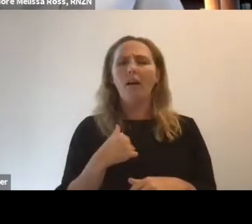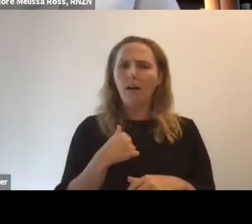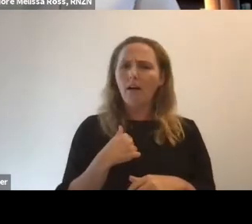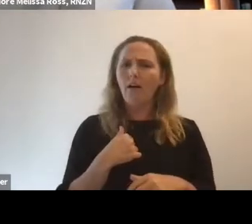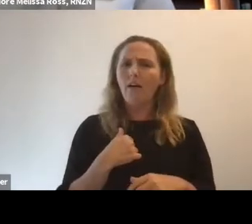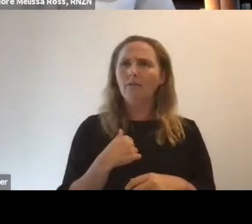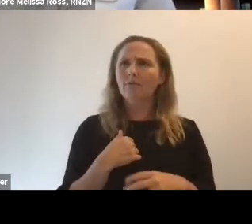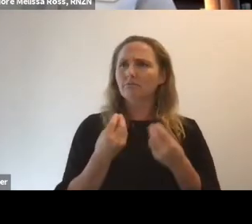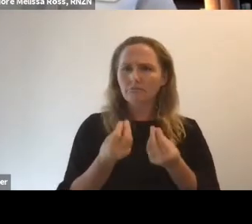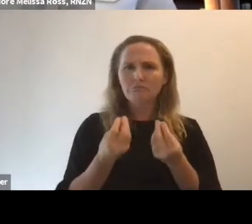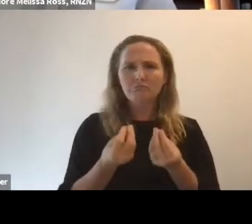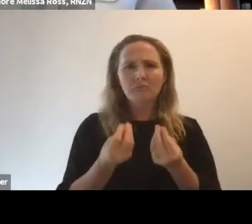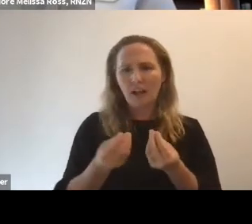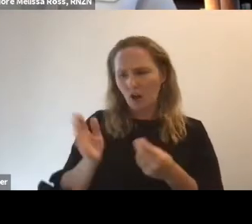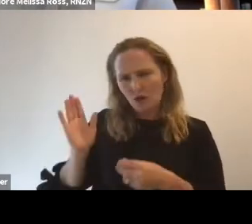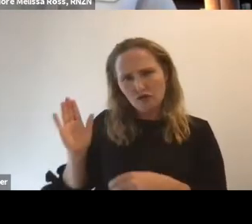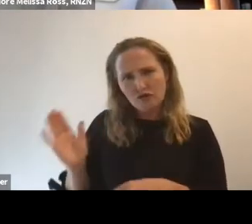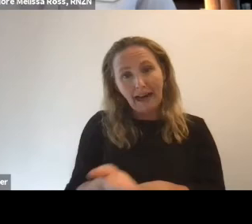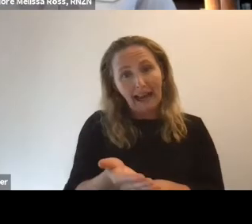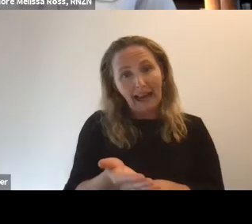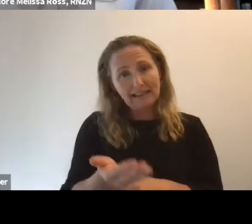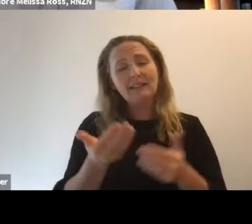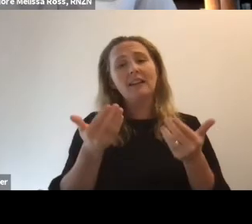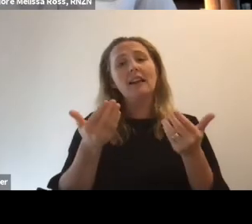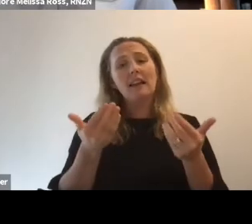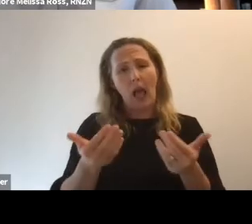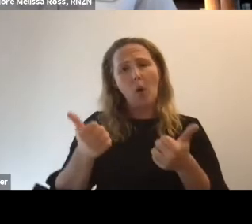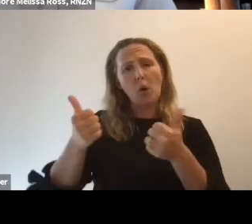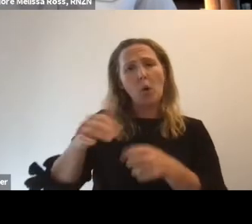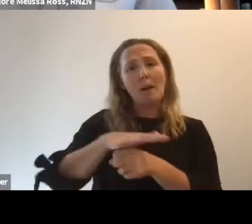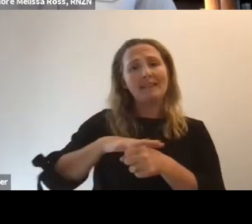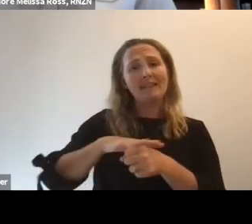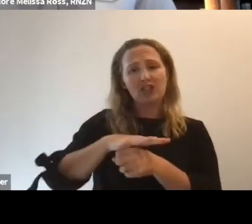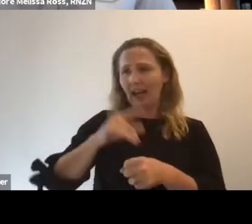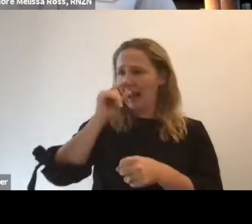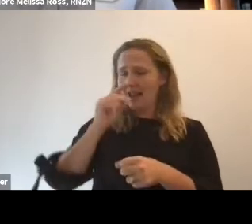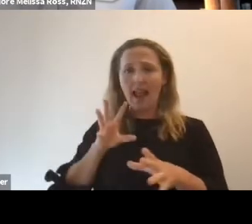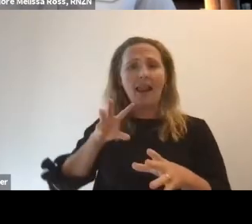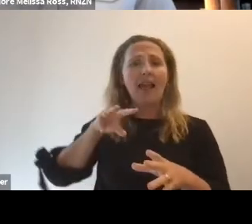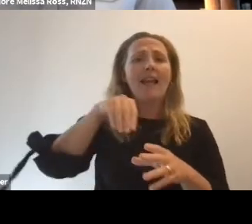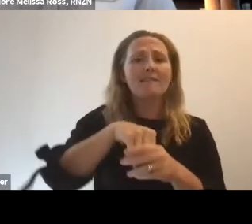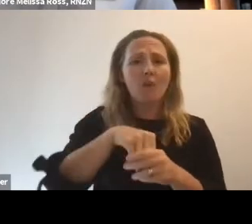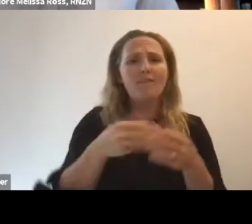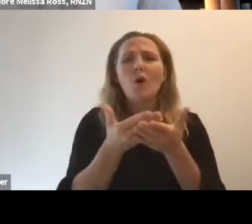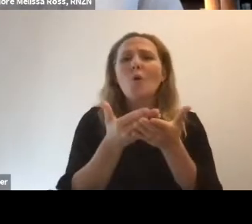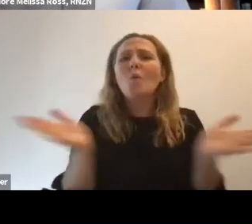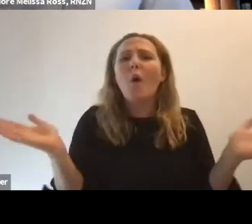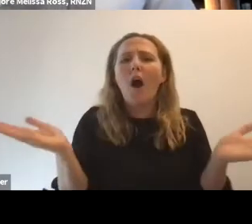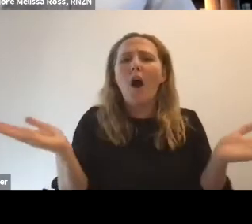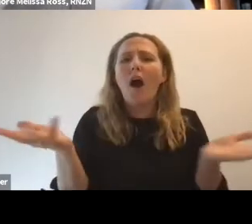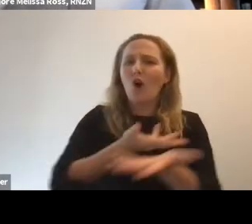has managed to get itself into a position where it can participate in a much wider conversation with a degree